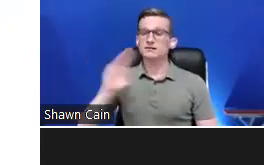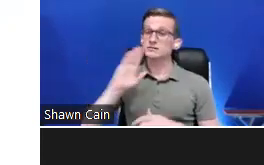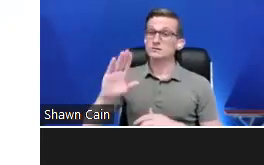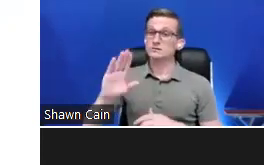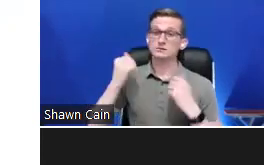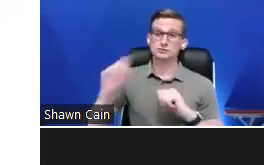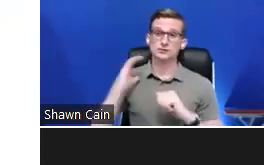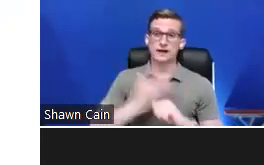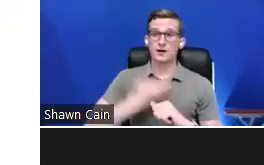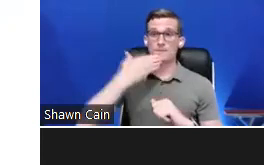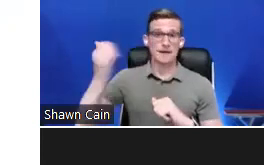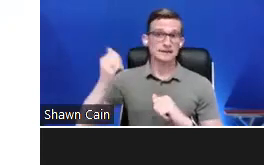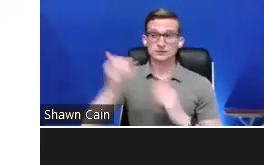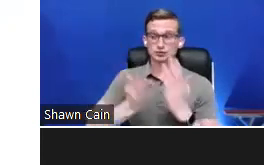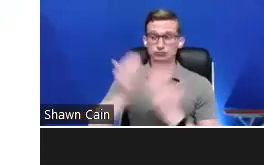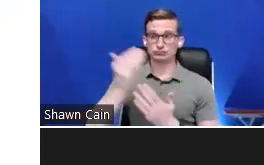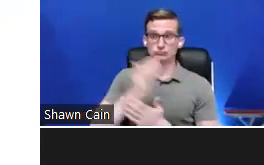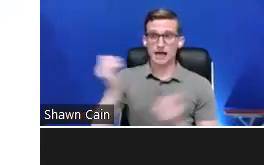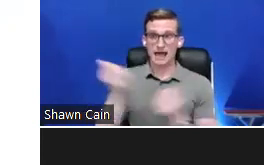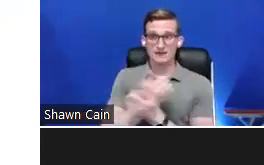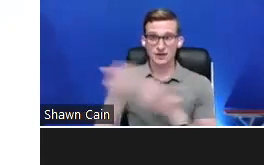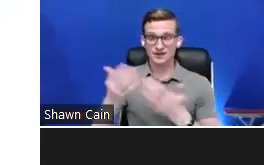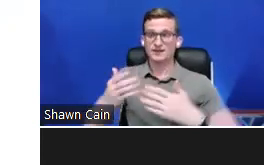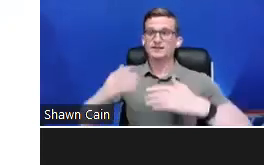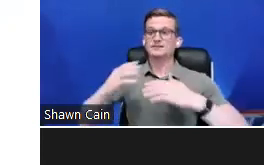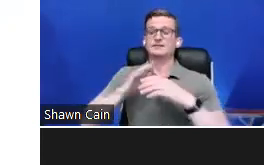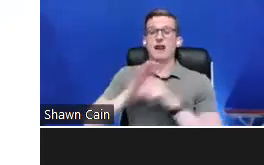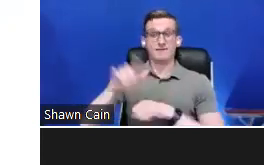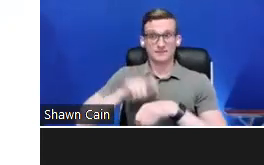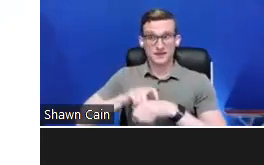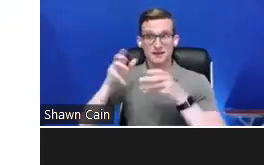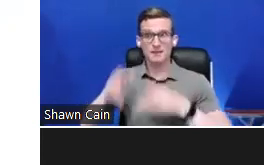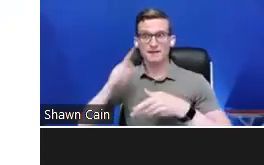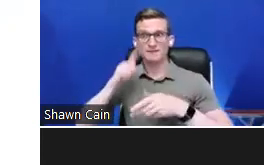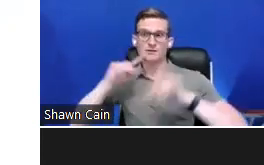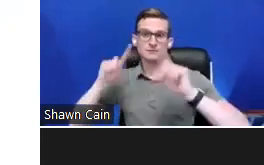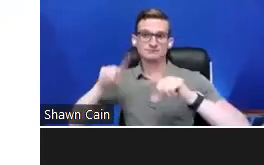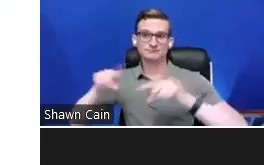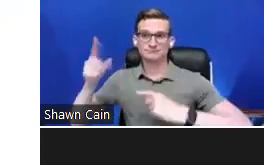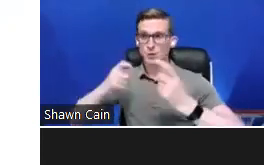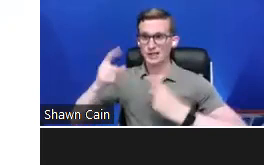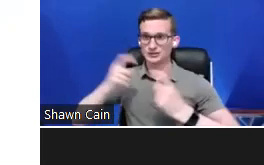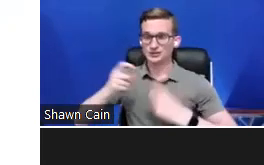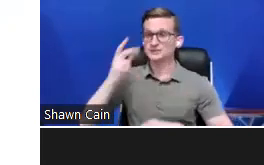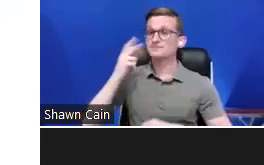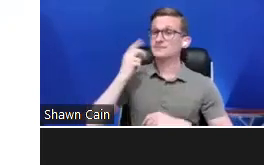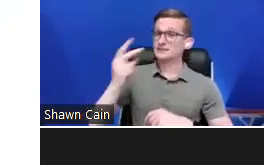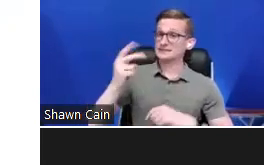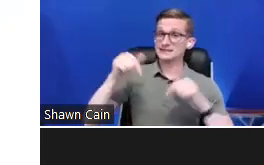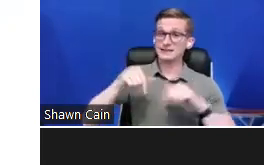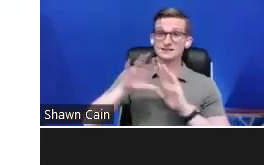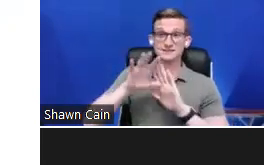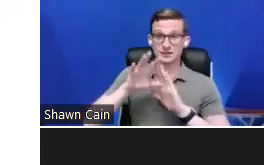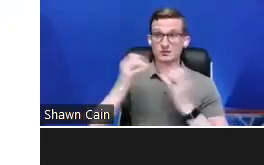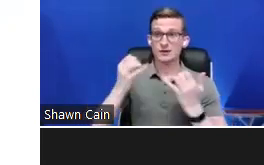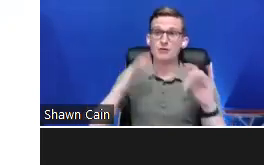to address all questions. As you can see, this video is being recorded and it will be posted on the BHA's